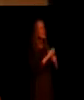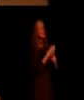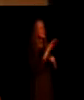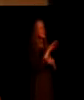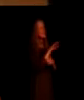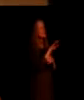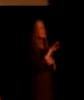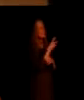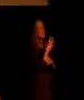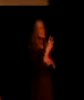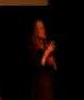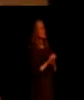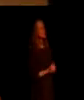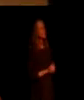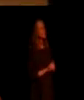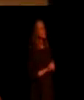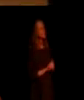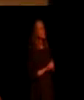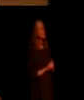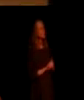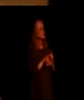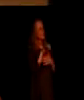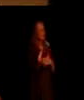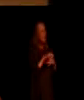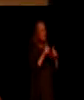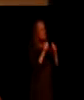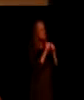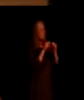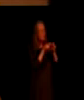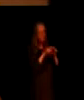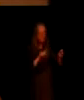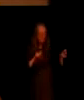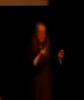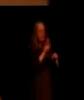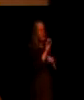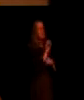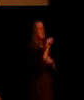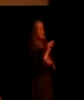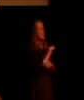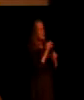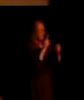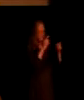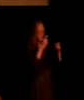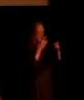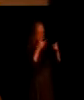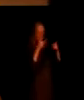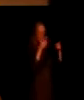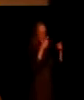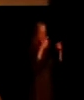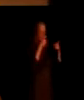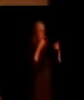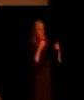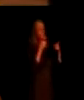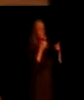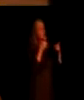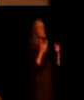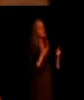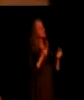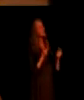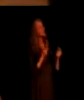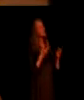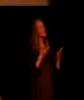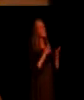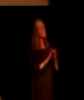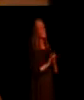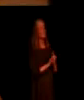1946. I'm sure this was a film with a film camera, and what they used to do is they'd take